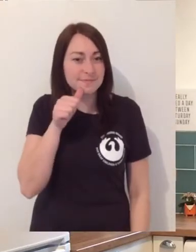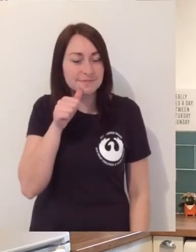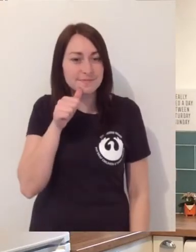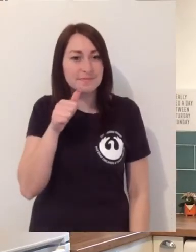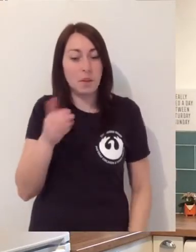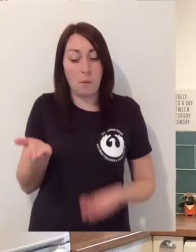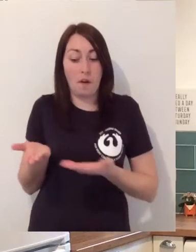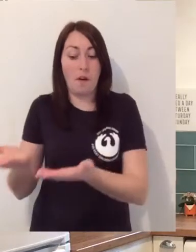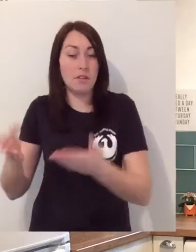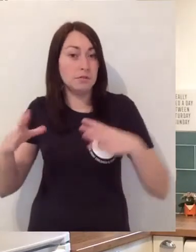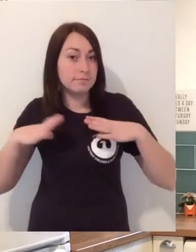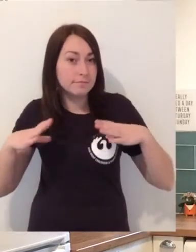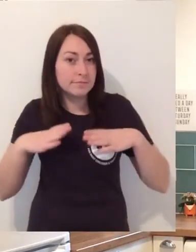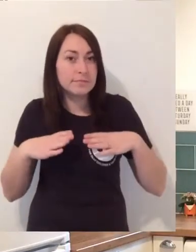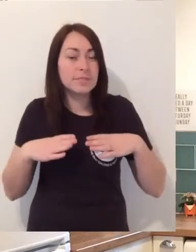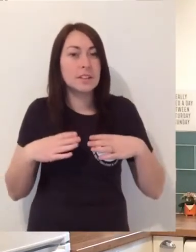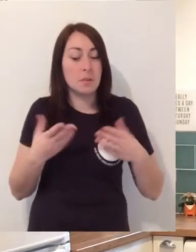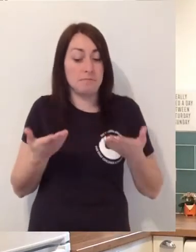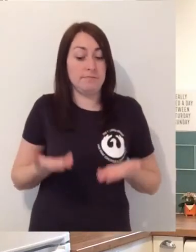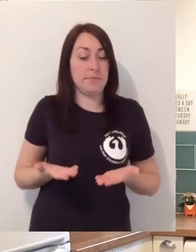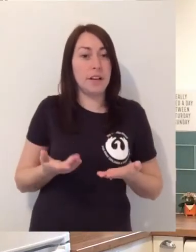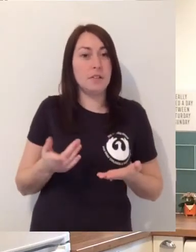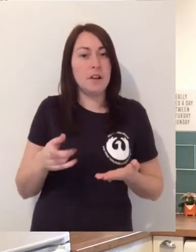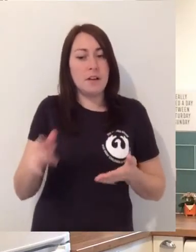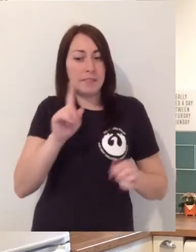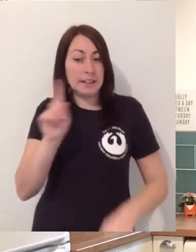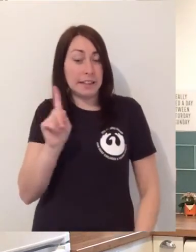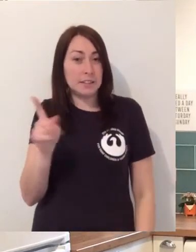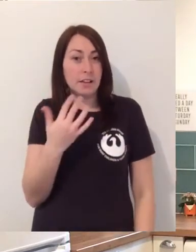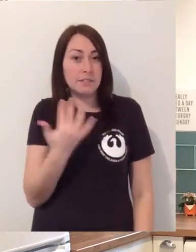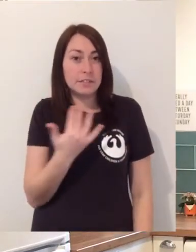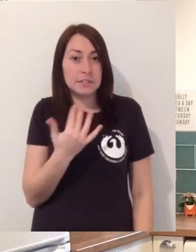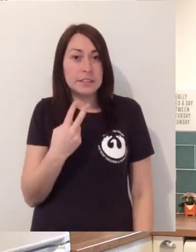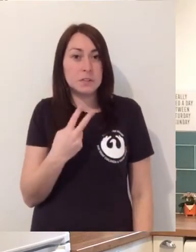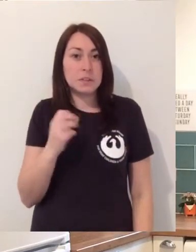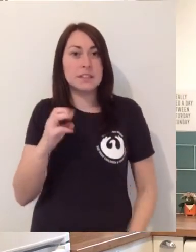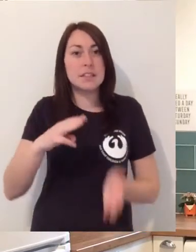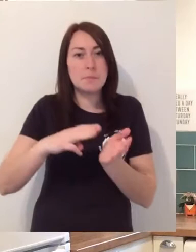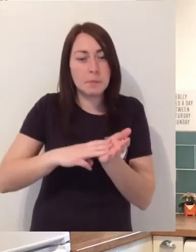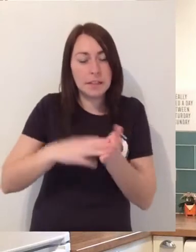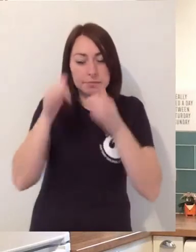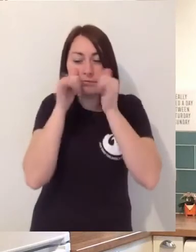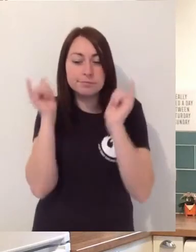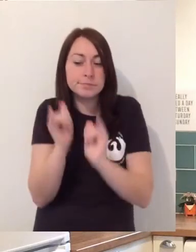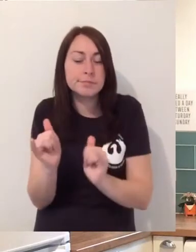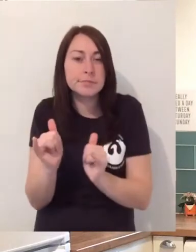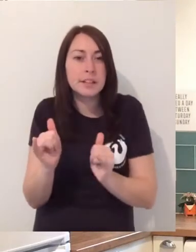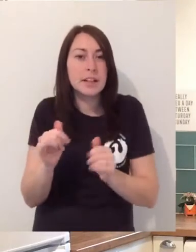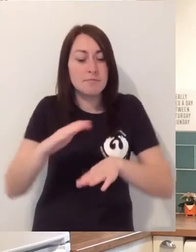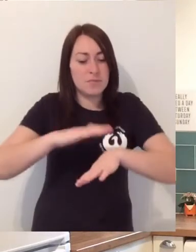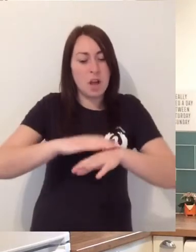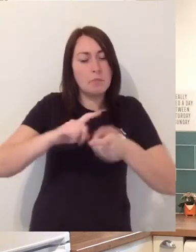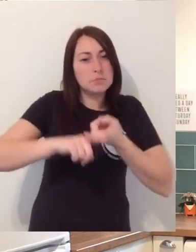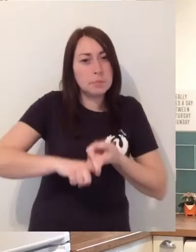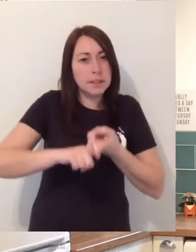Nice. So mine are ready to go in the oven now. So I'm going to pop that in, and when you come to check it, in about 15 to 20 minutes, depending